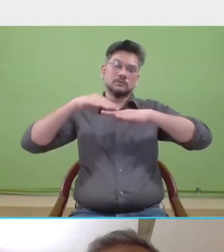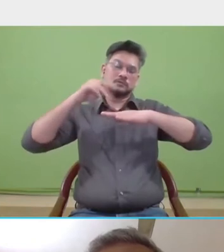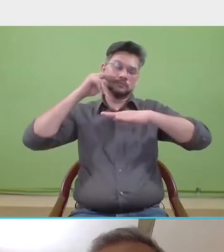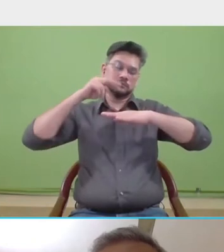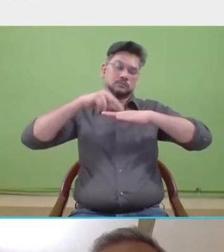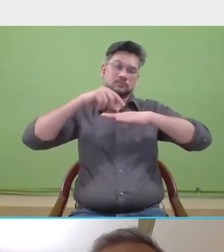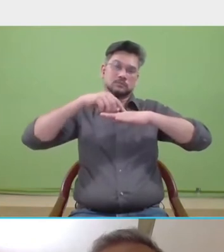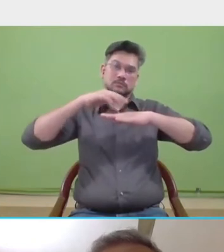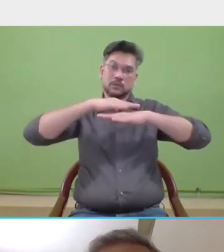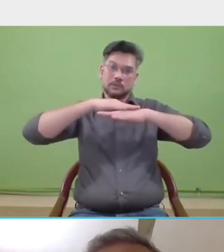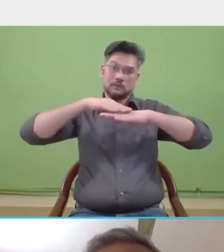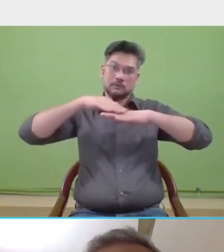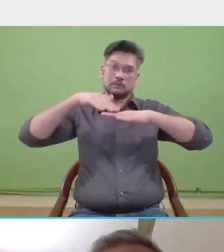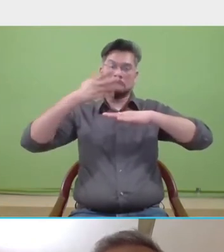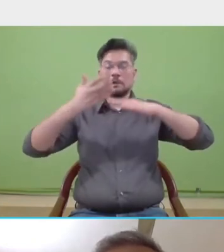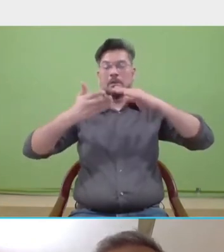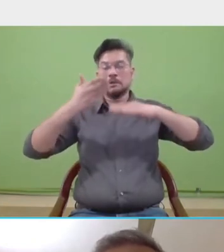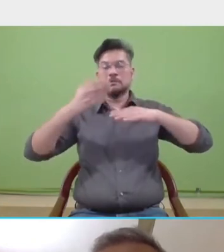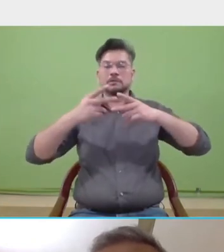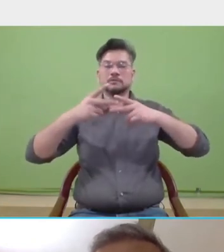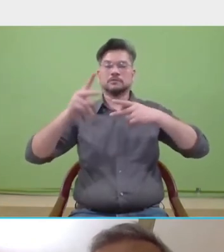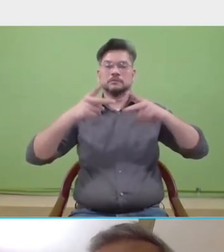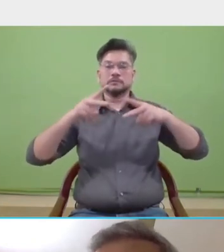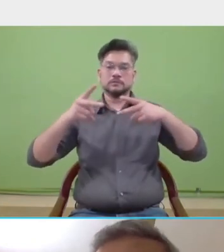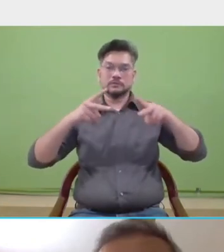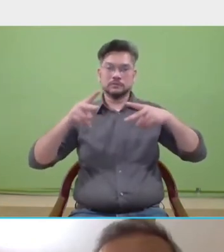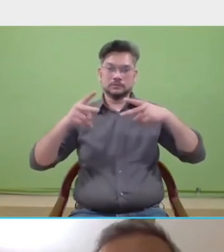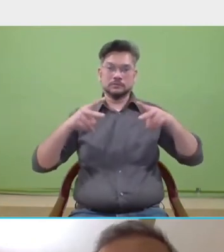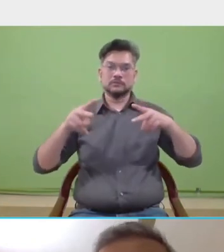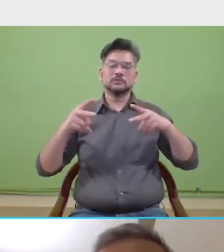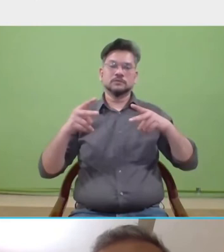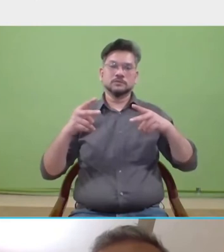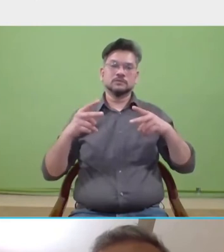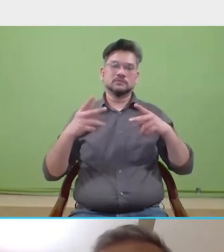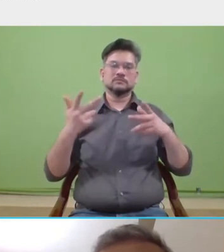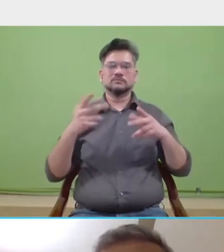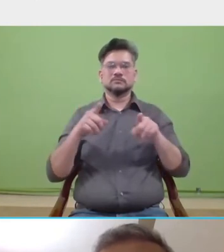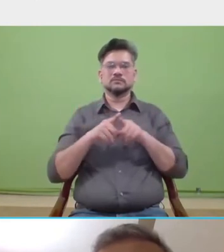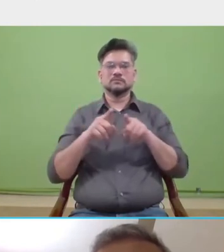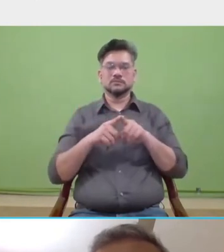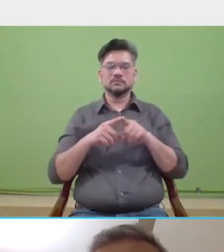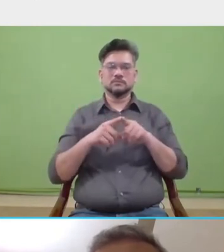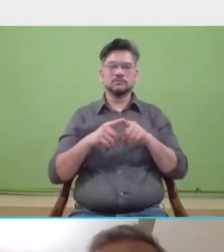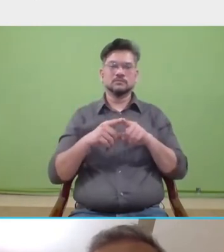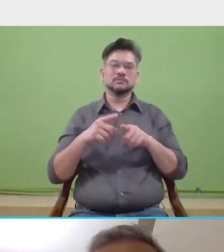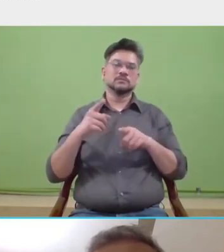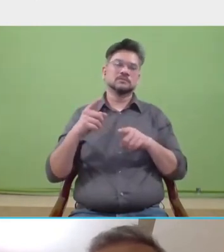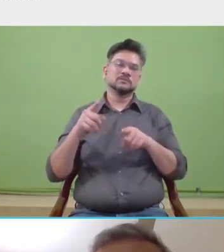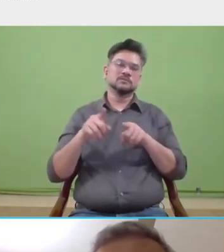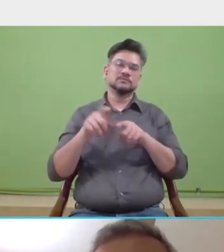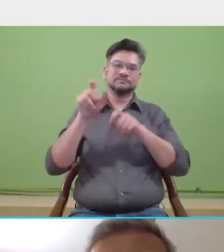everlasting most democratic principle that generative grammarians came up with that all of us